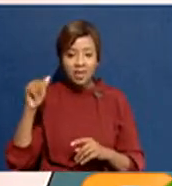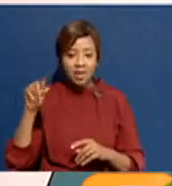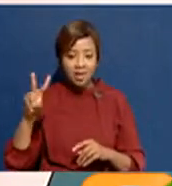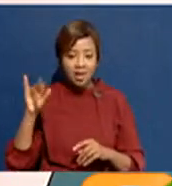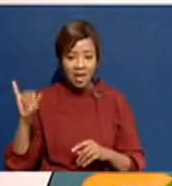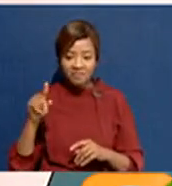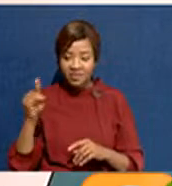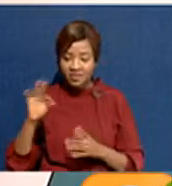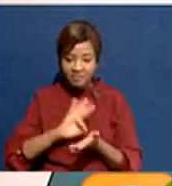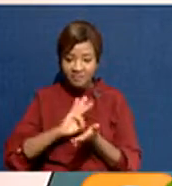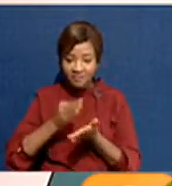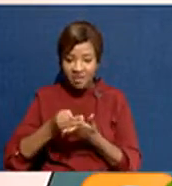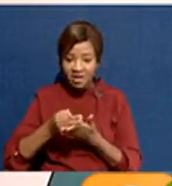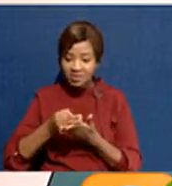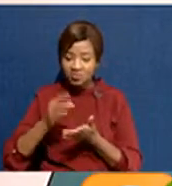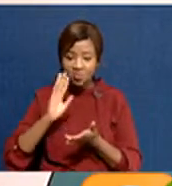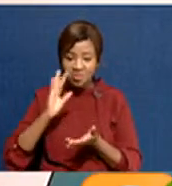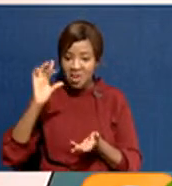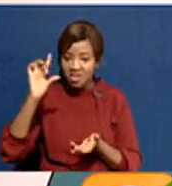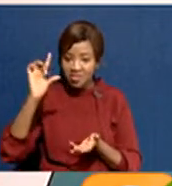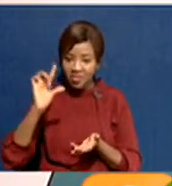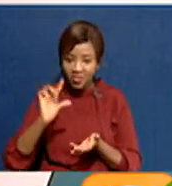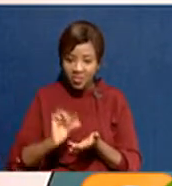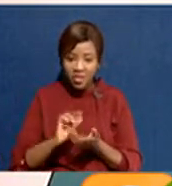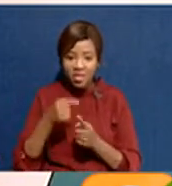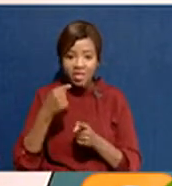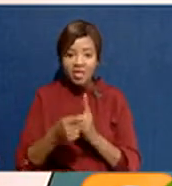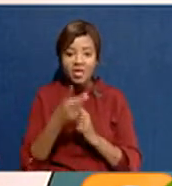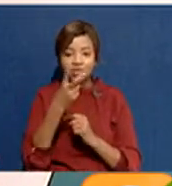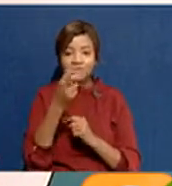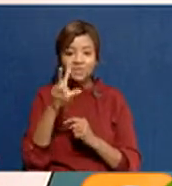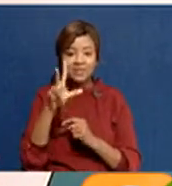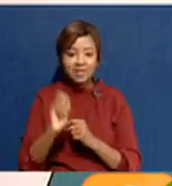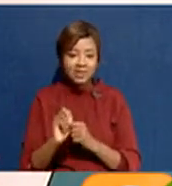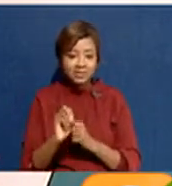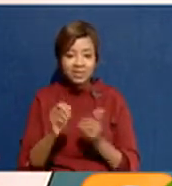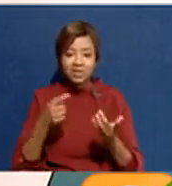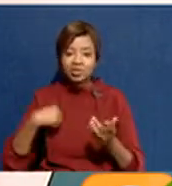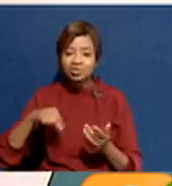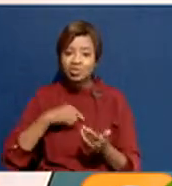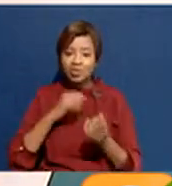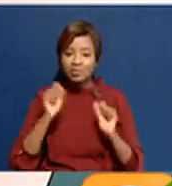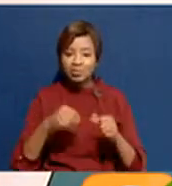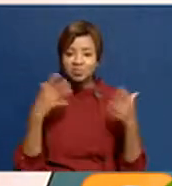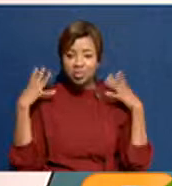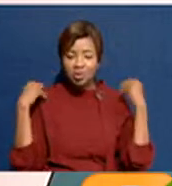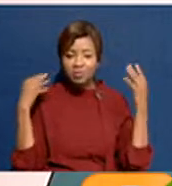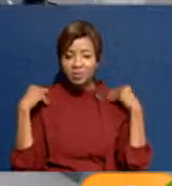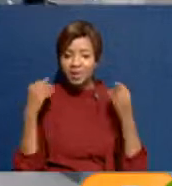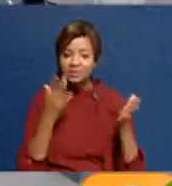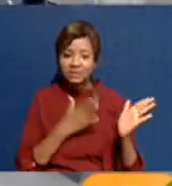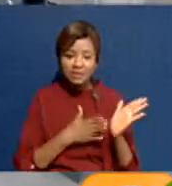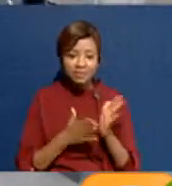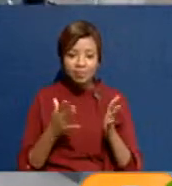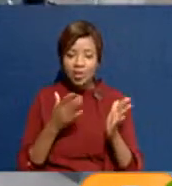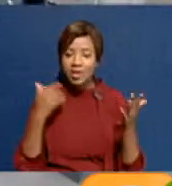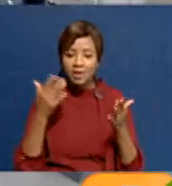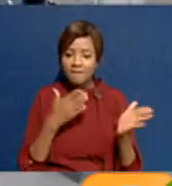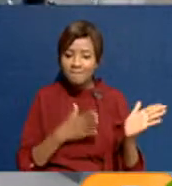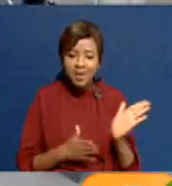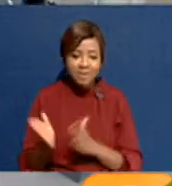their funding by 2030. So how do we kind of get ahead before we are caught out by the time that